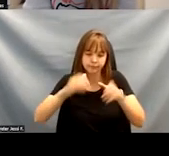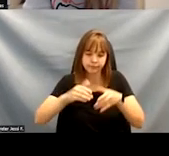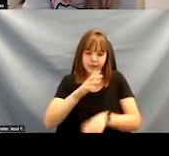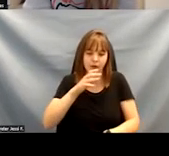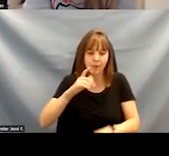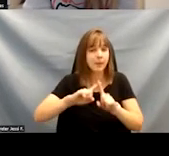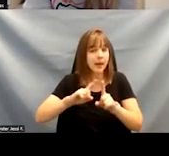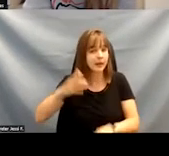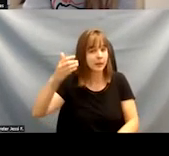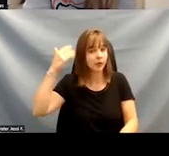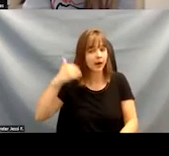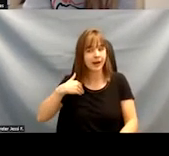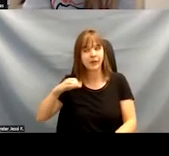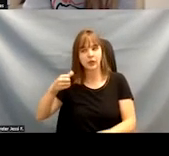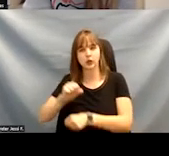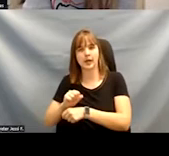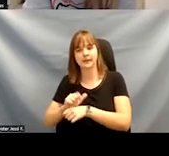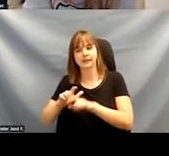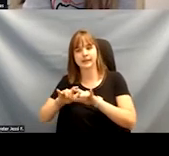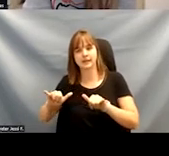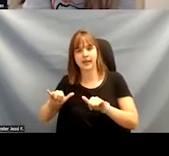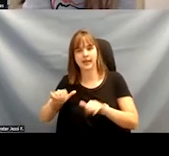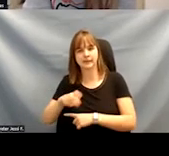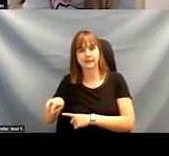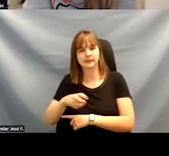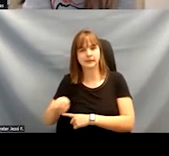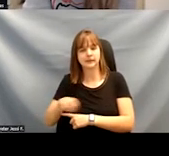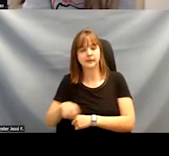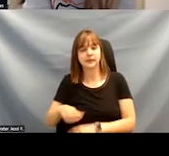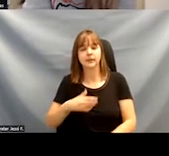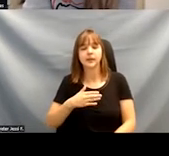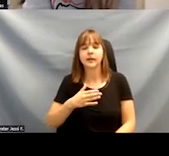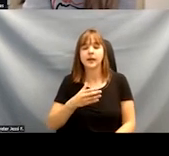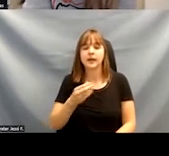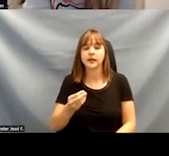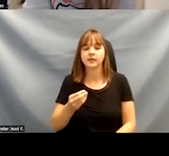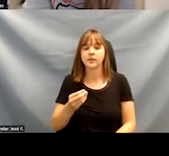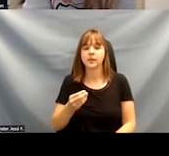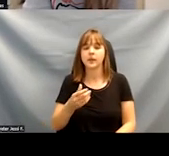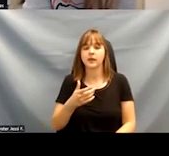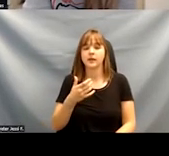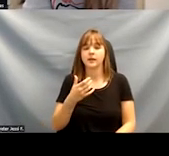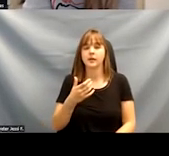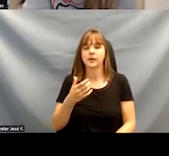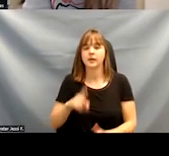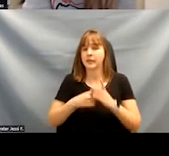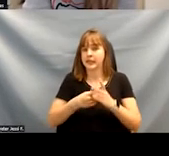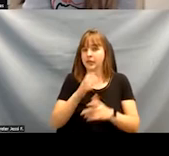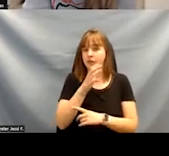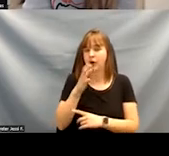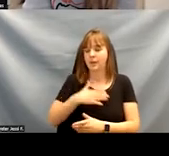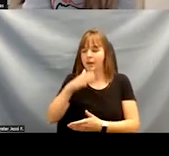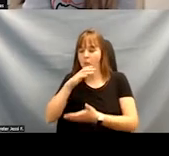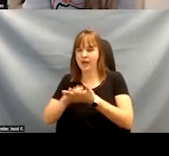and we're past it now, but in the first couple of years, we had to supplement with my wife's income as well. So we've